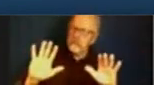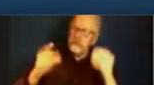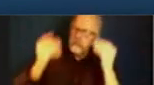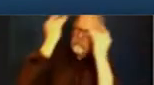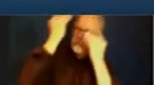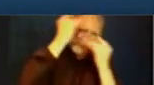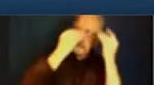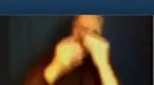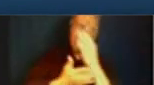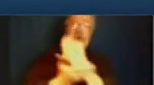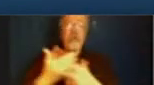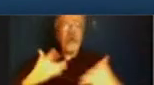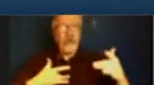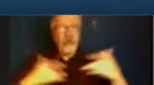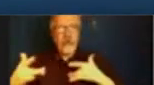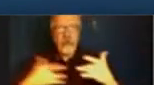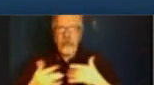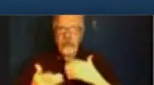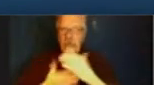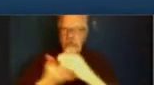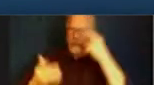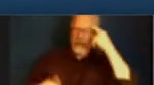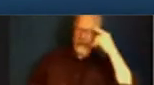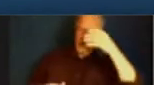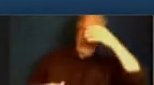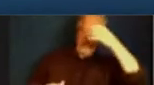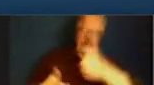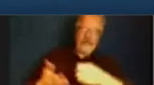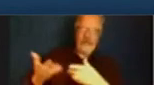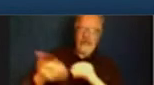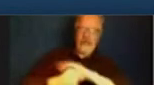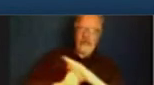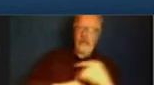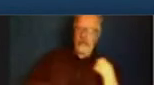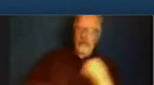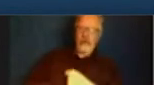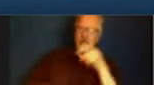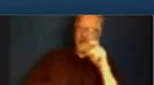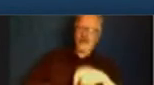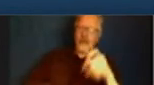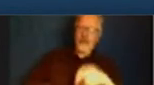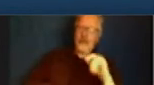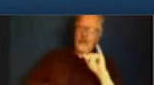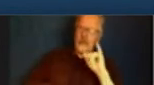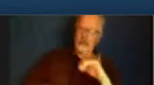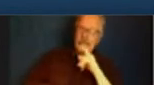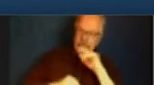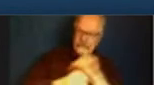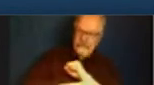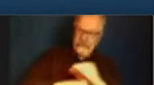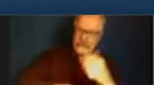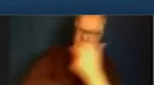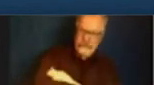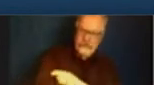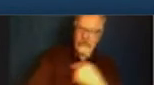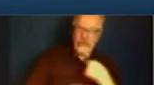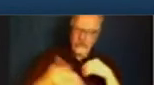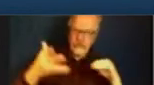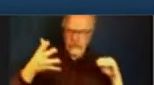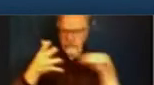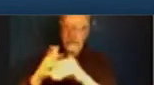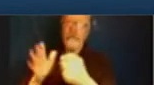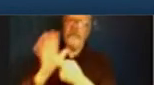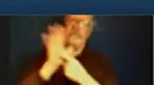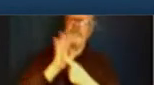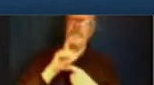to do this, given the fact that we're in a pandemic and this vaccine really works. But we are concerned if we ended up losing students